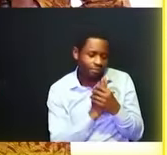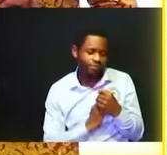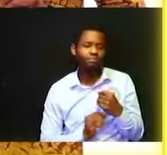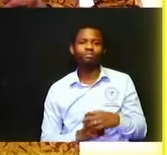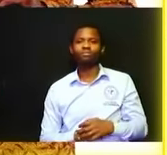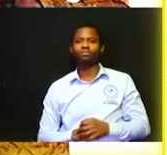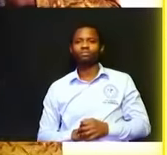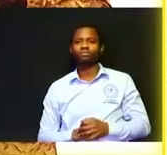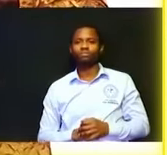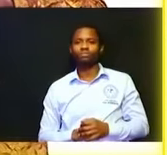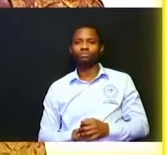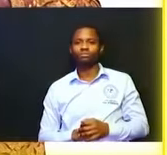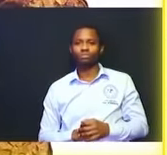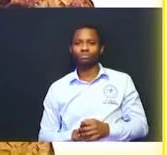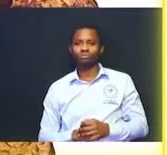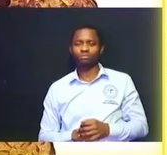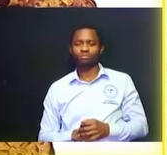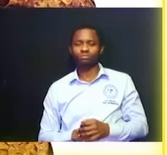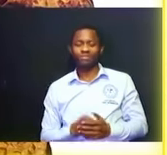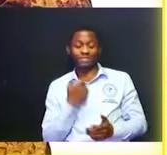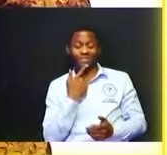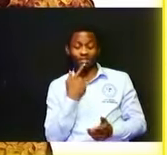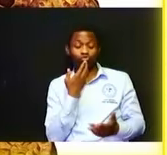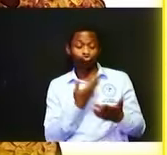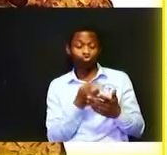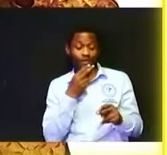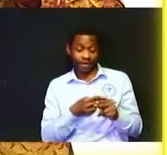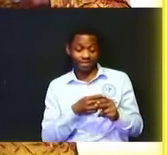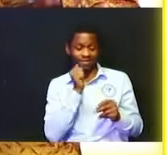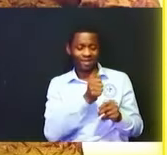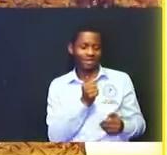are saying that good name purchases favors.